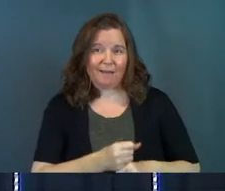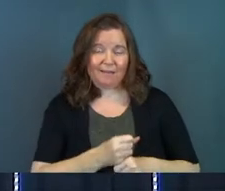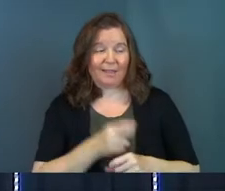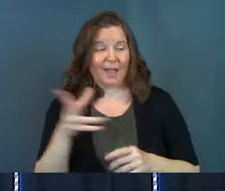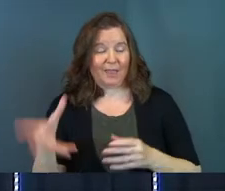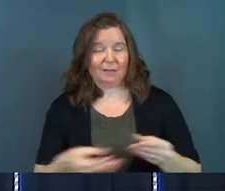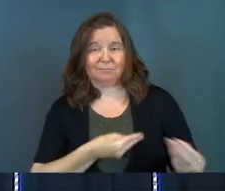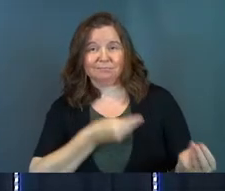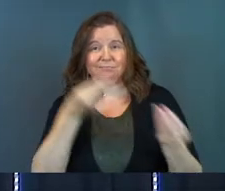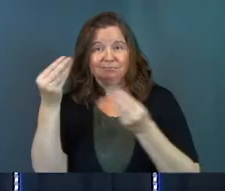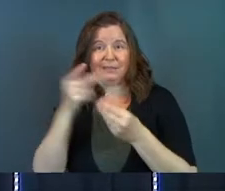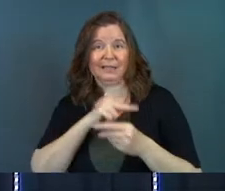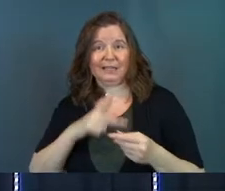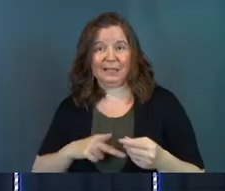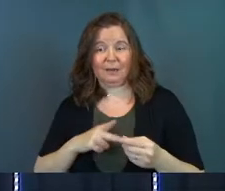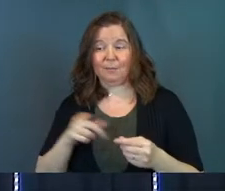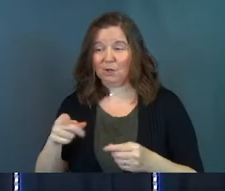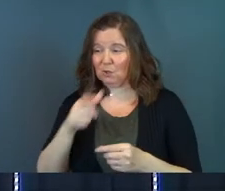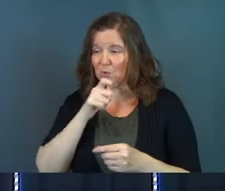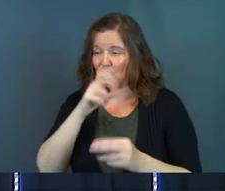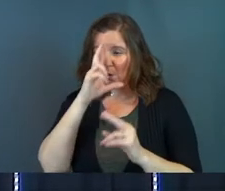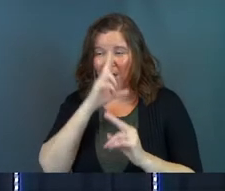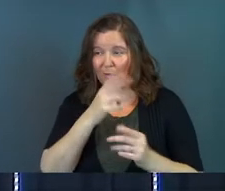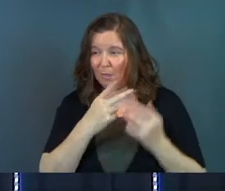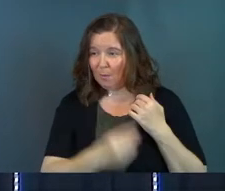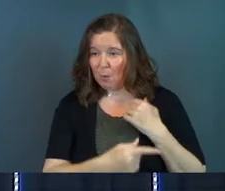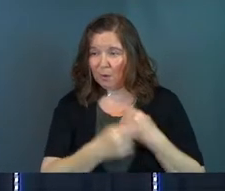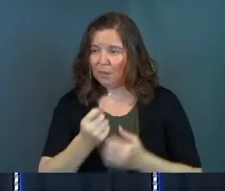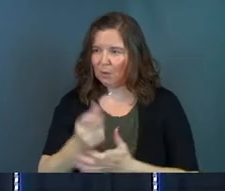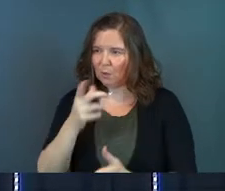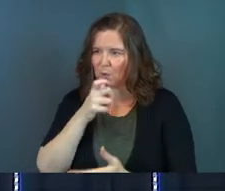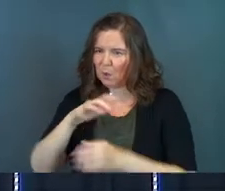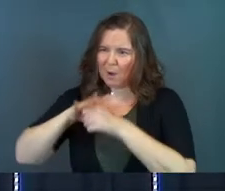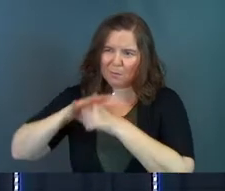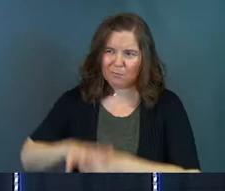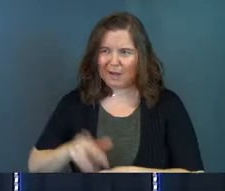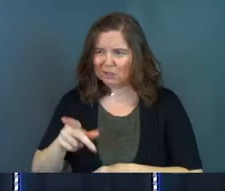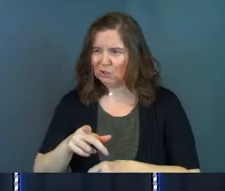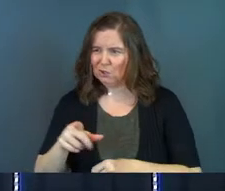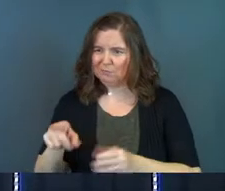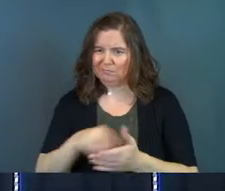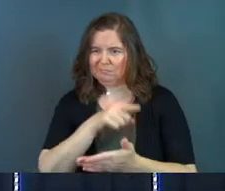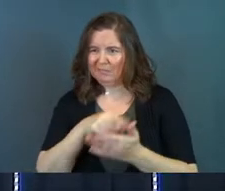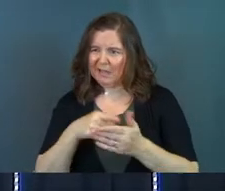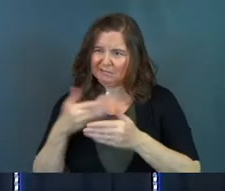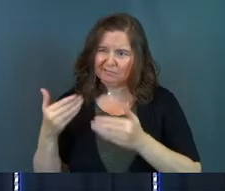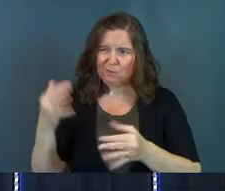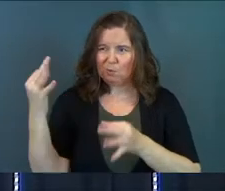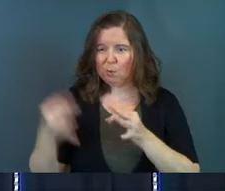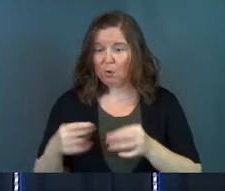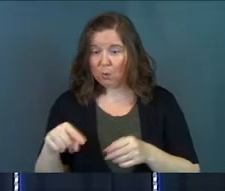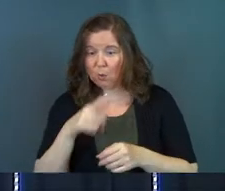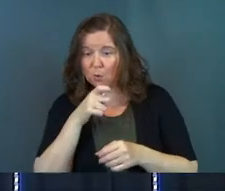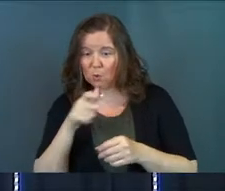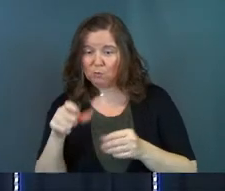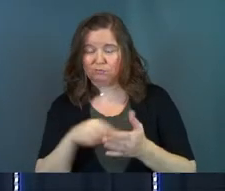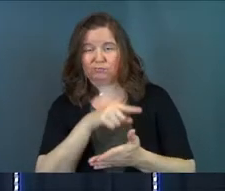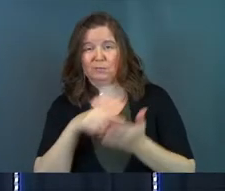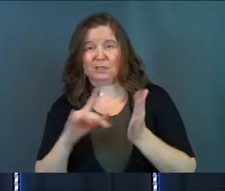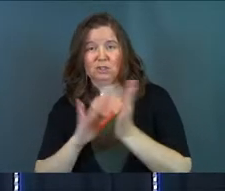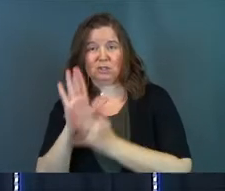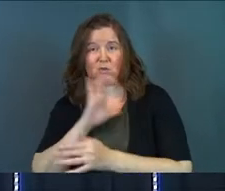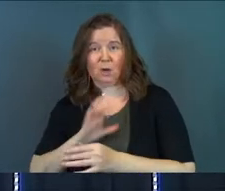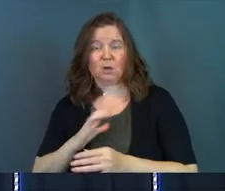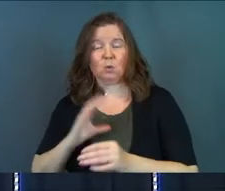he promised to those who love him? But you dishonor the poor. Isn't it the rich who oppress you and drag you into court? Aren't they the ones who slander